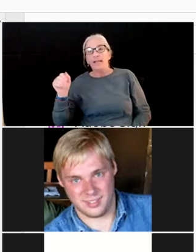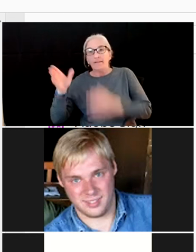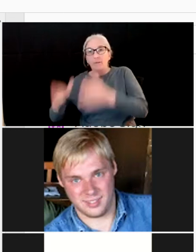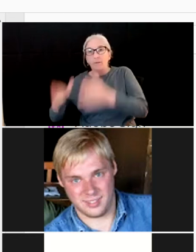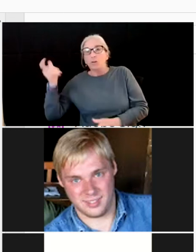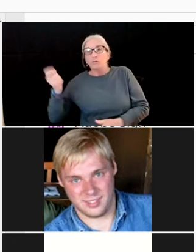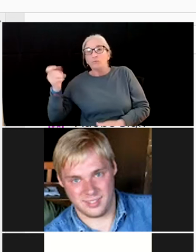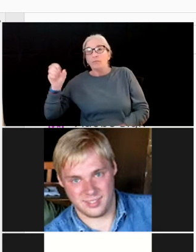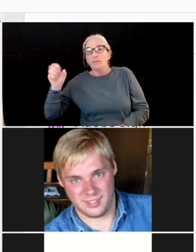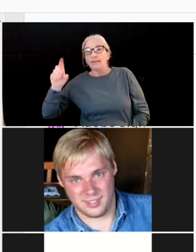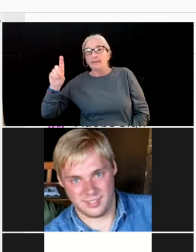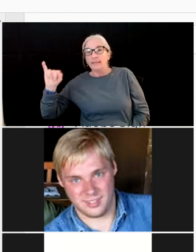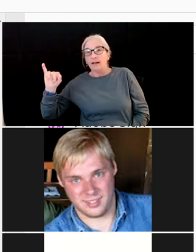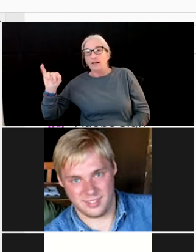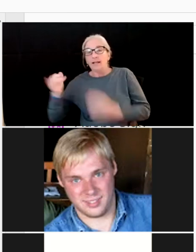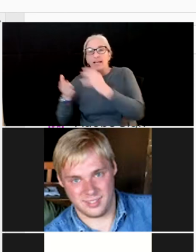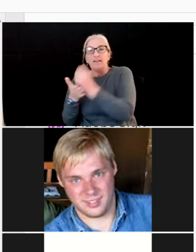$600 a month,